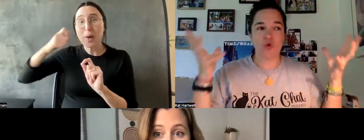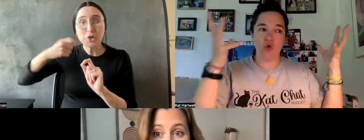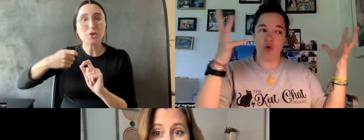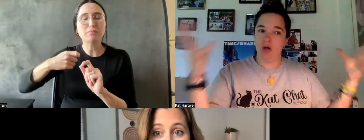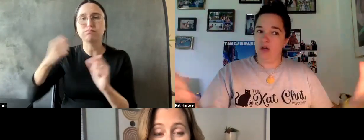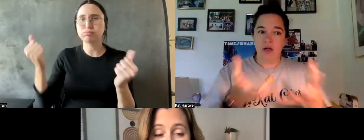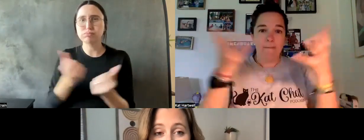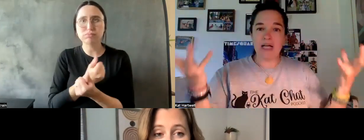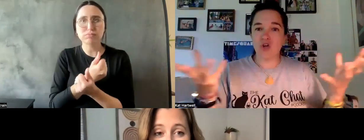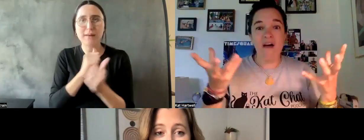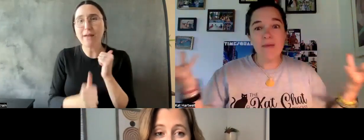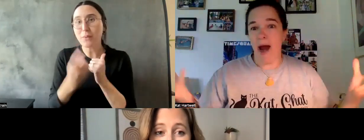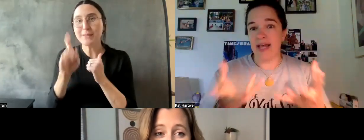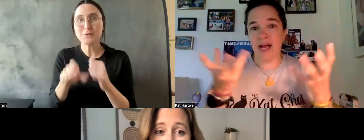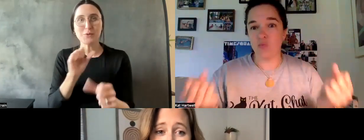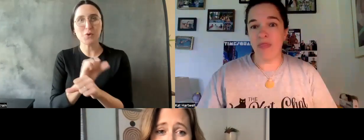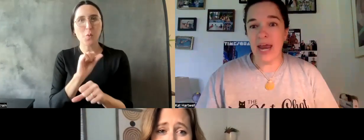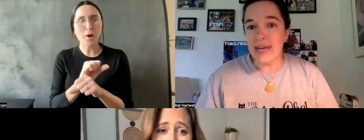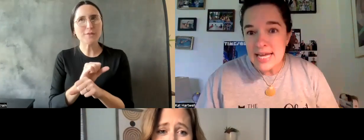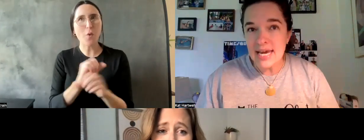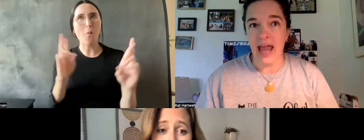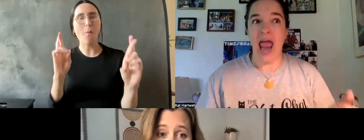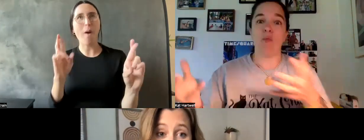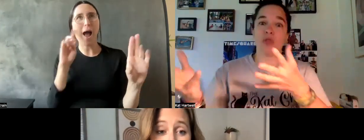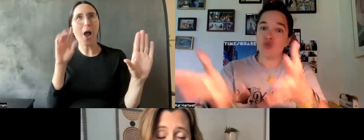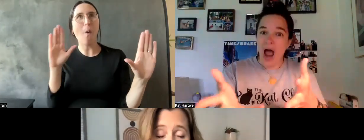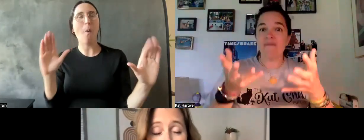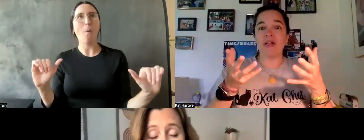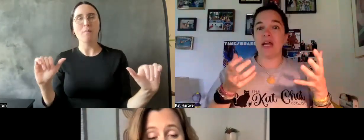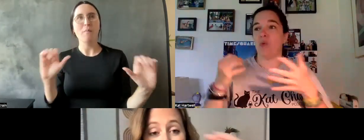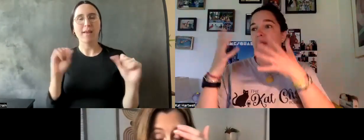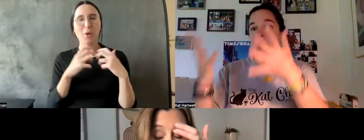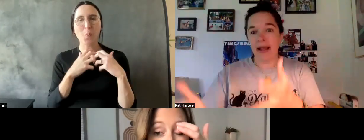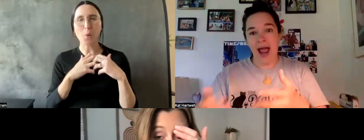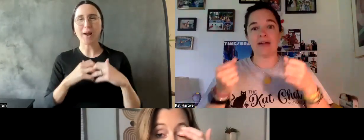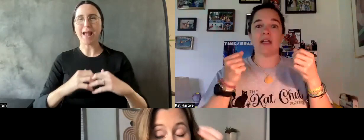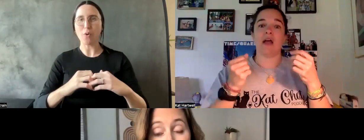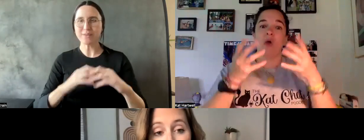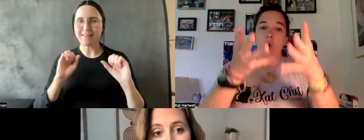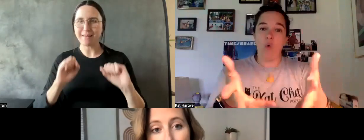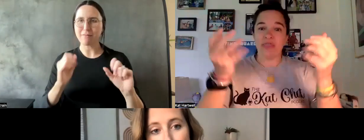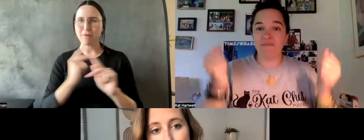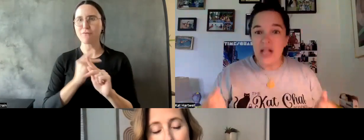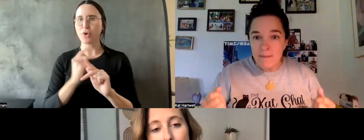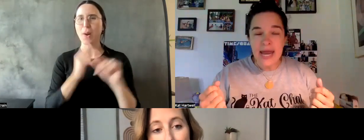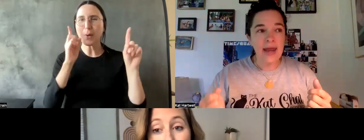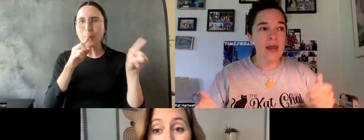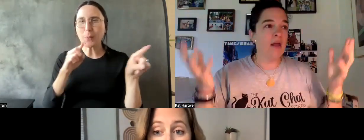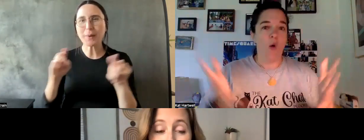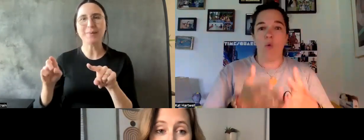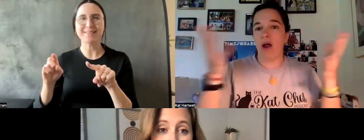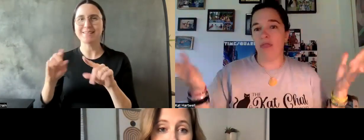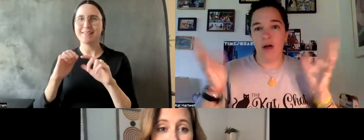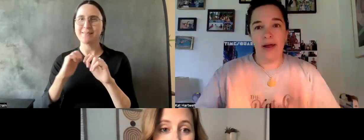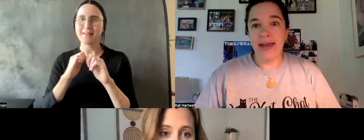agreement to make sure everybody gets what they need, and with the traveling, with the podcasting, with the